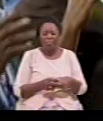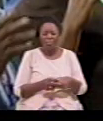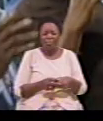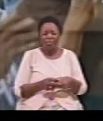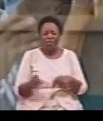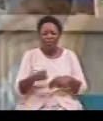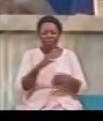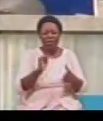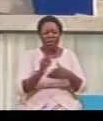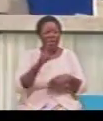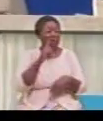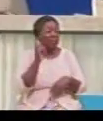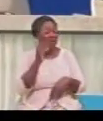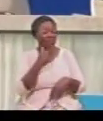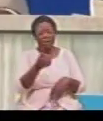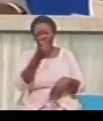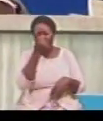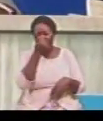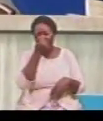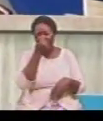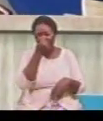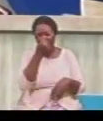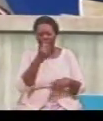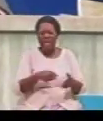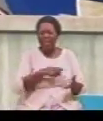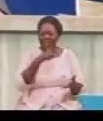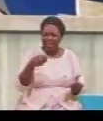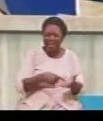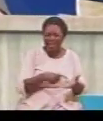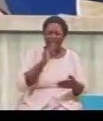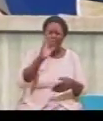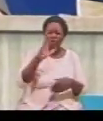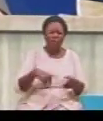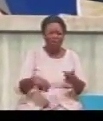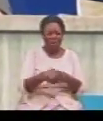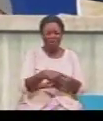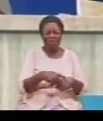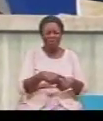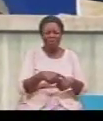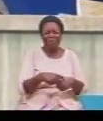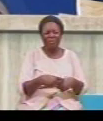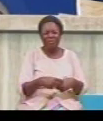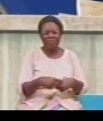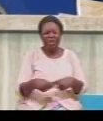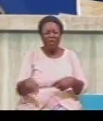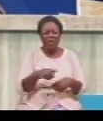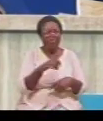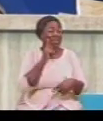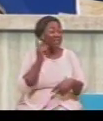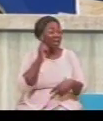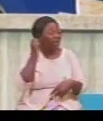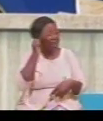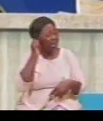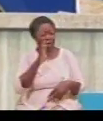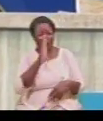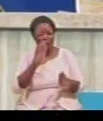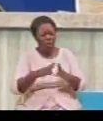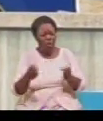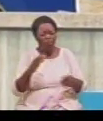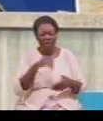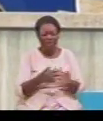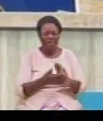Those who are deaf and dumb, this is your day. Those deaf ears be opened